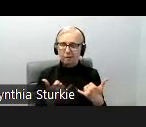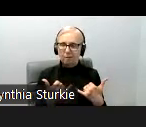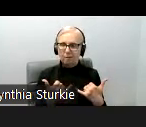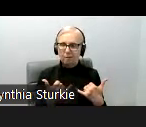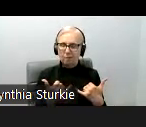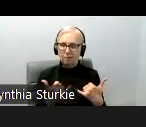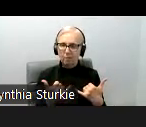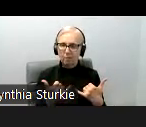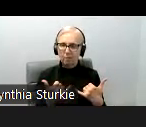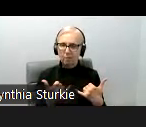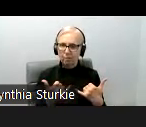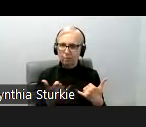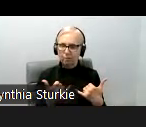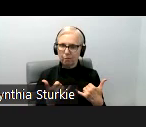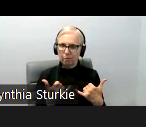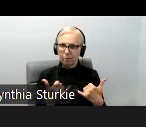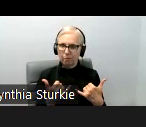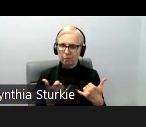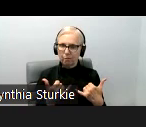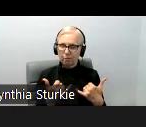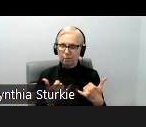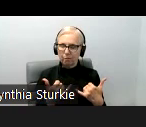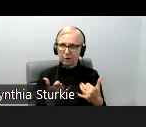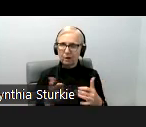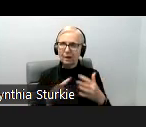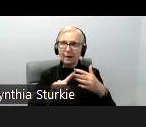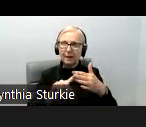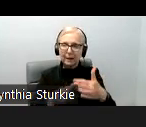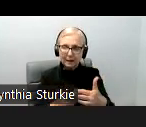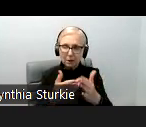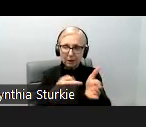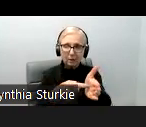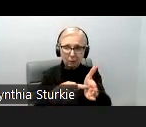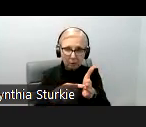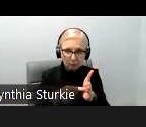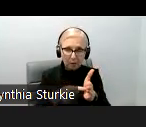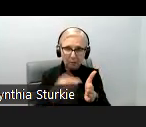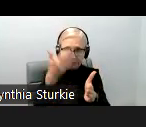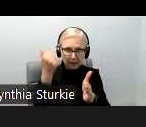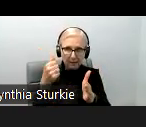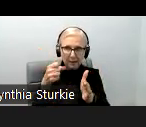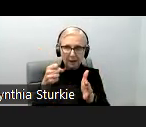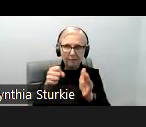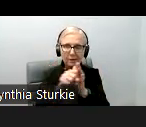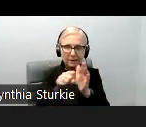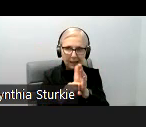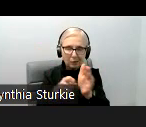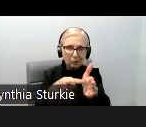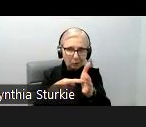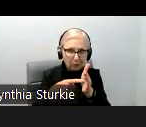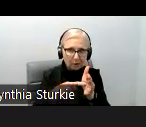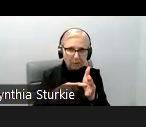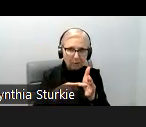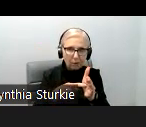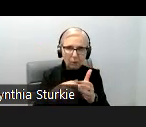And there were requirements initially baked in there because of the statutory requirement of that supervision, which